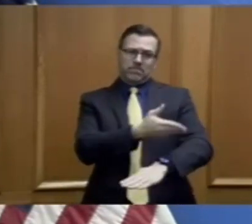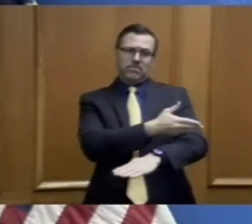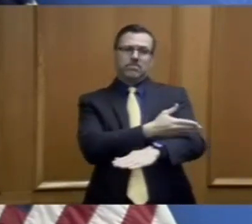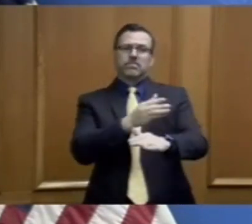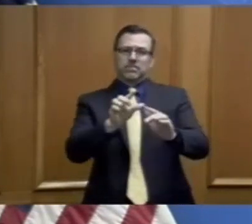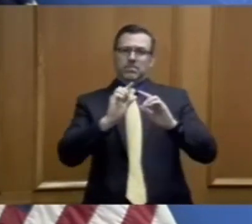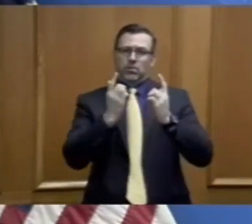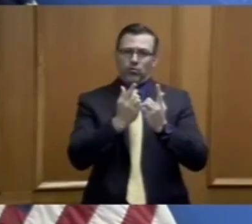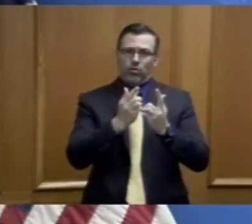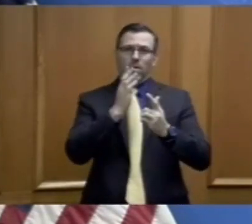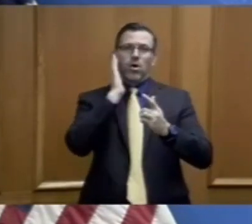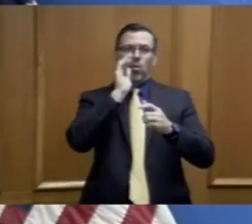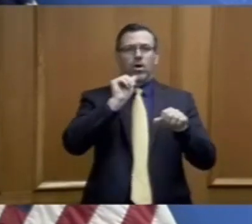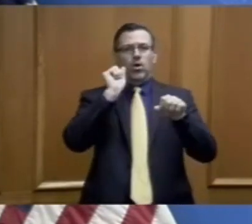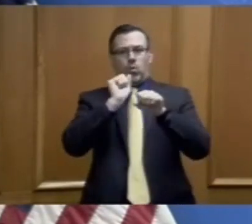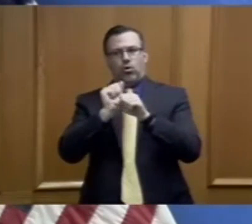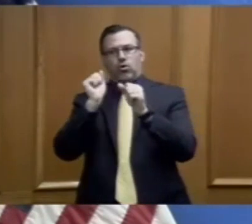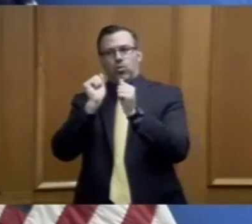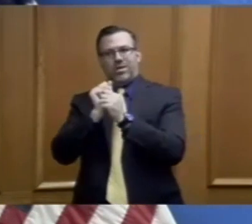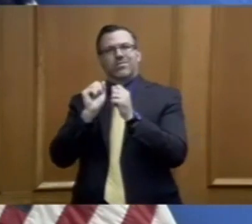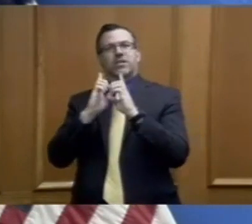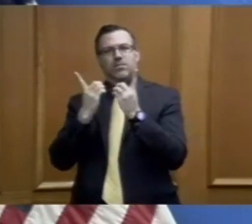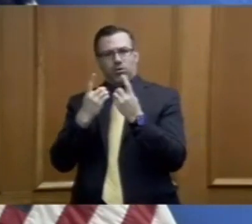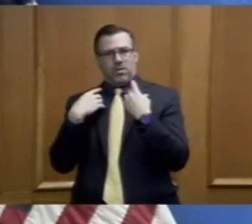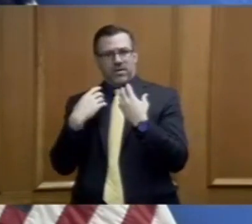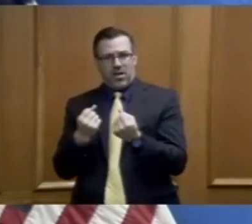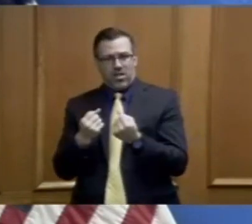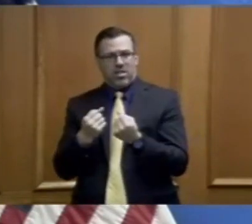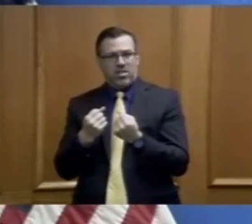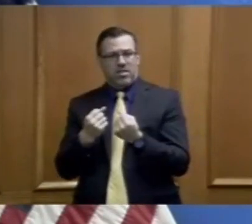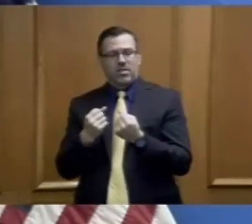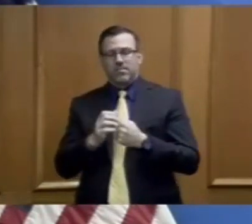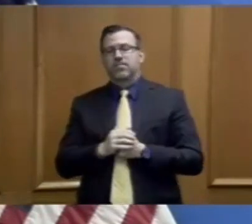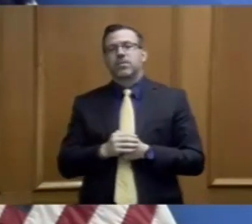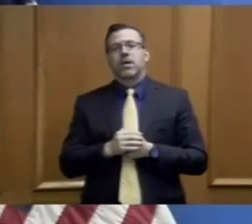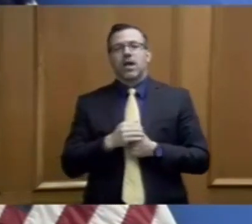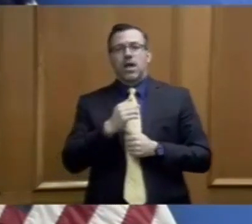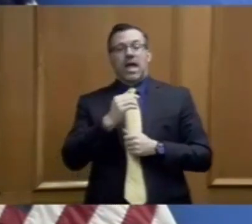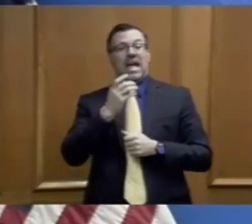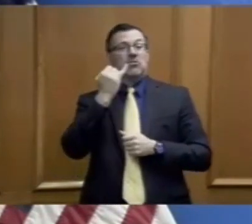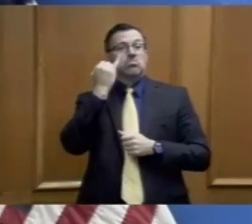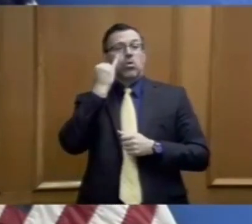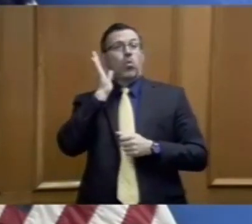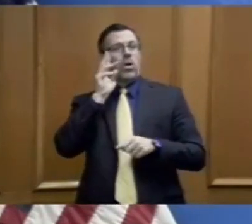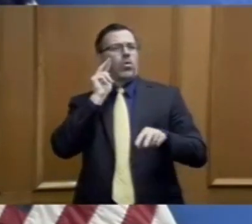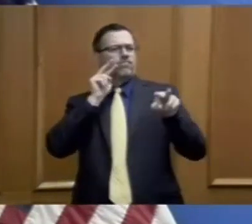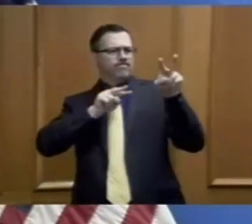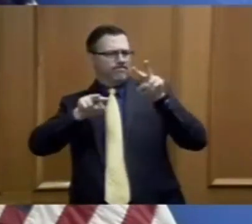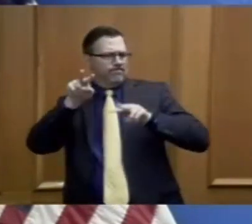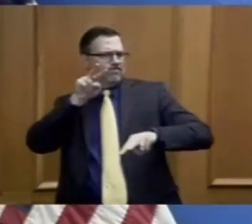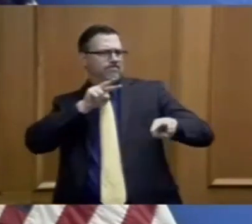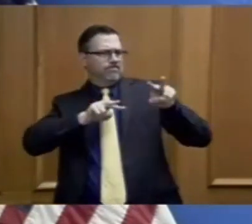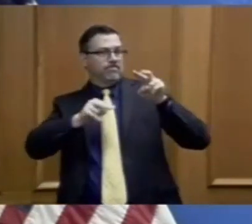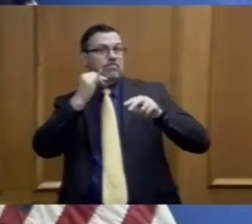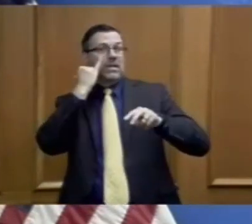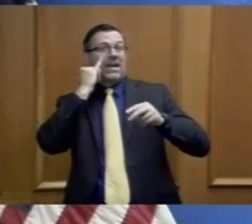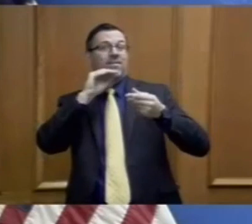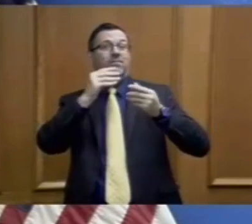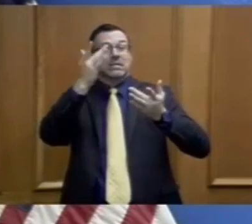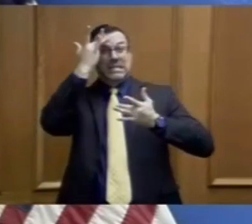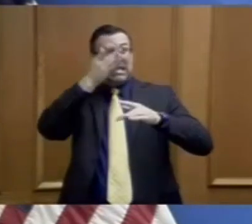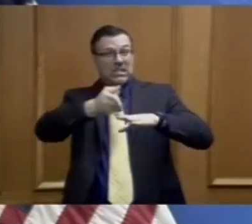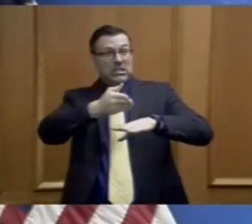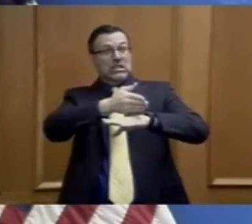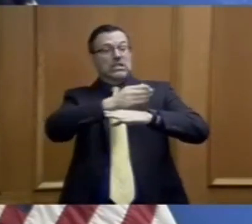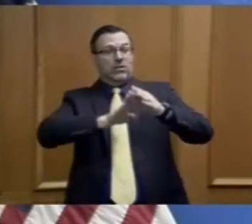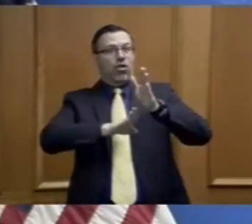command, which includes the Department of Health, and adjust as we evaluate changing data. Continued